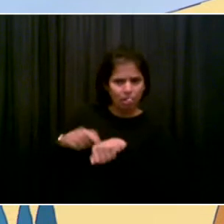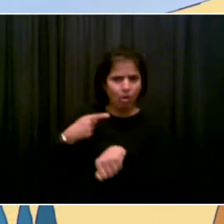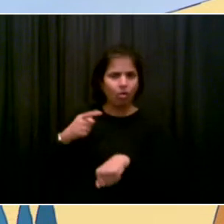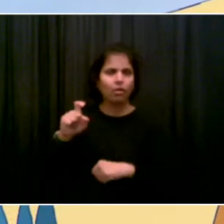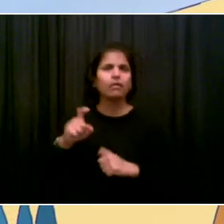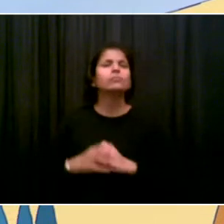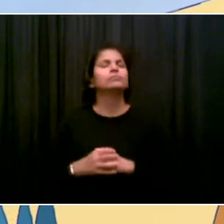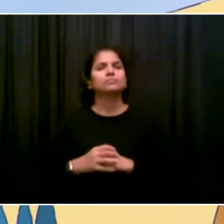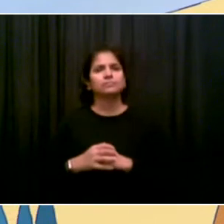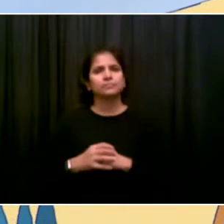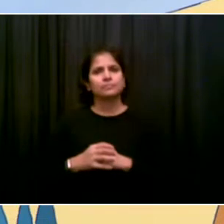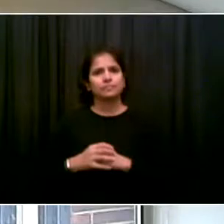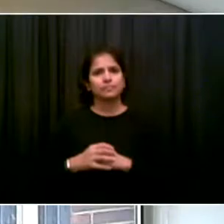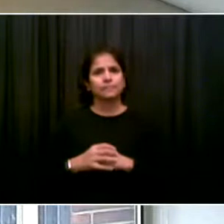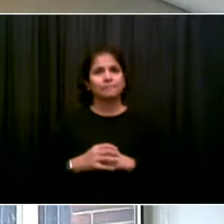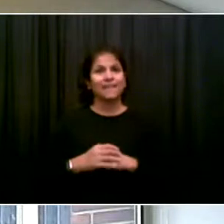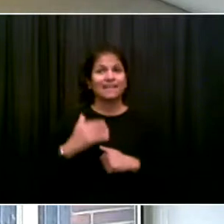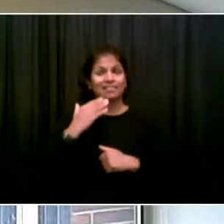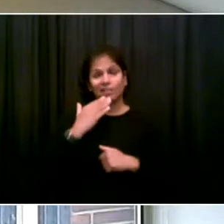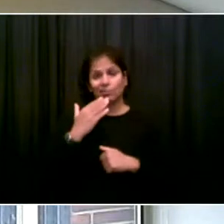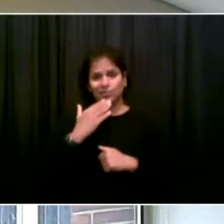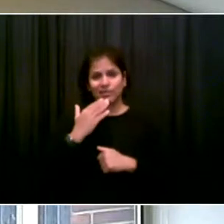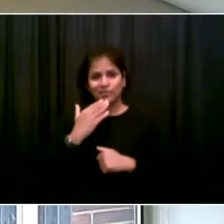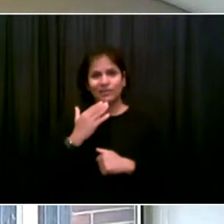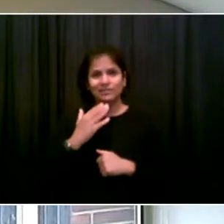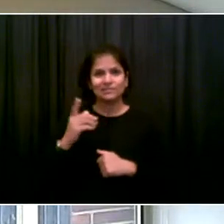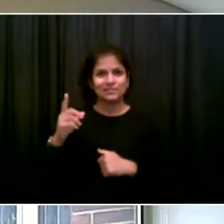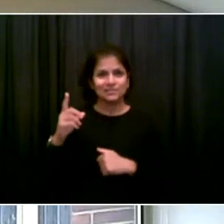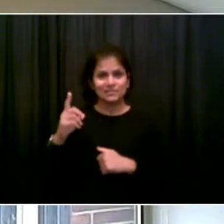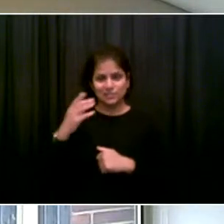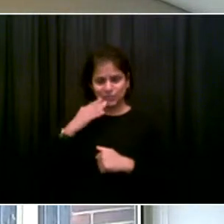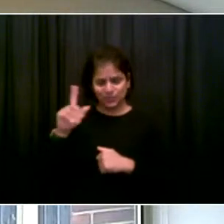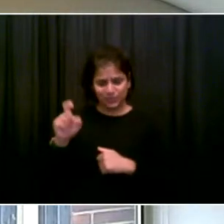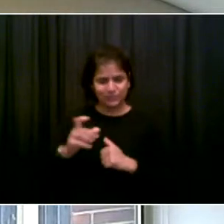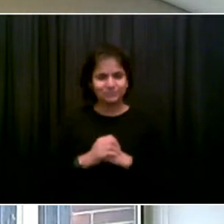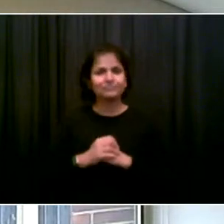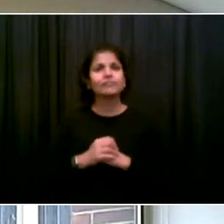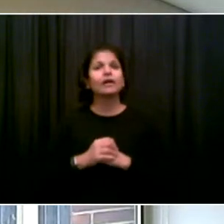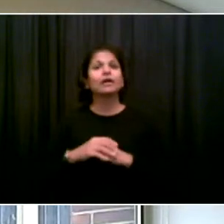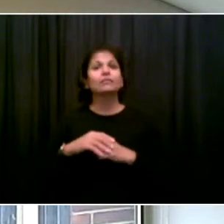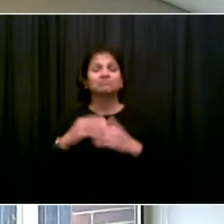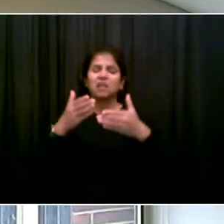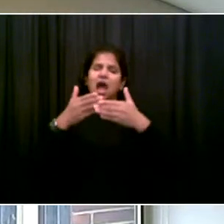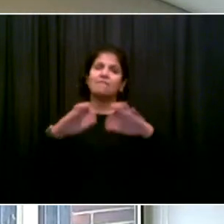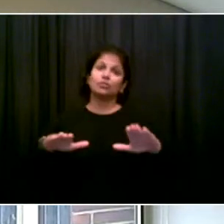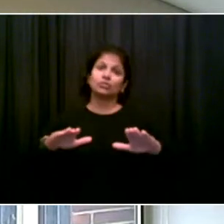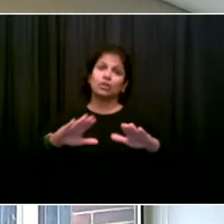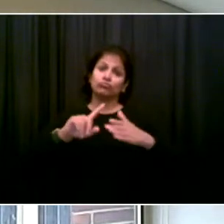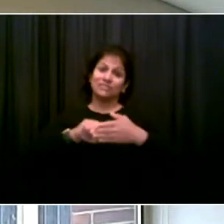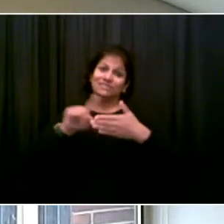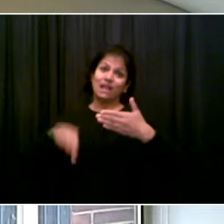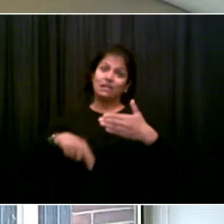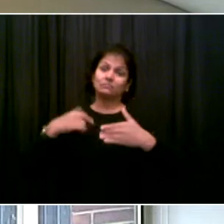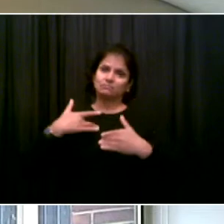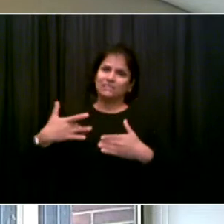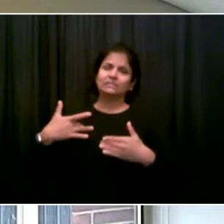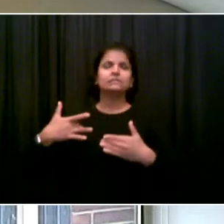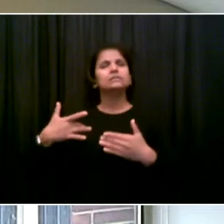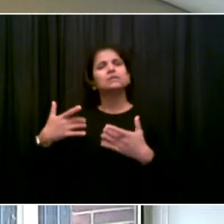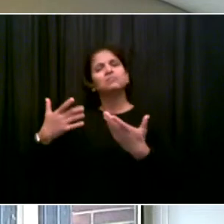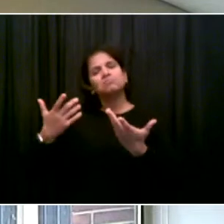Yeah, thank you, Steve. Great question. So the median turnaround time, the last I saw, which we'll send you later today, the absolute refreshed version was 1